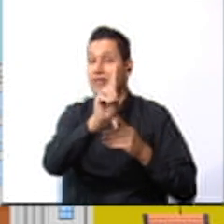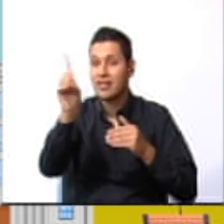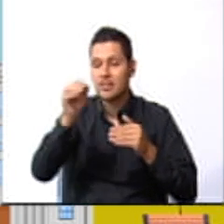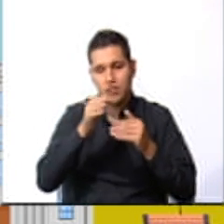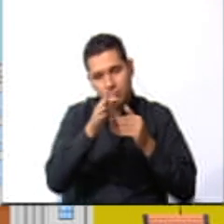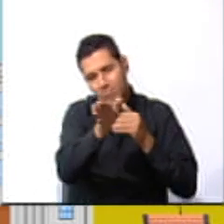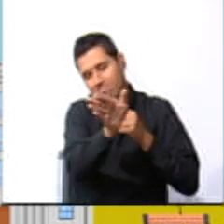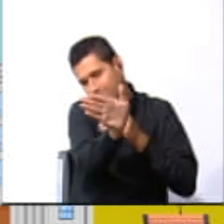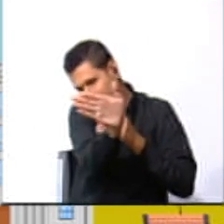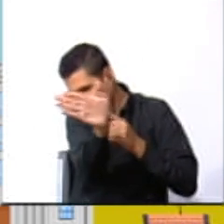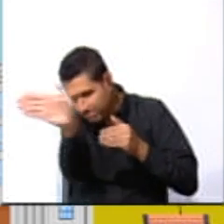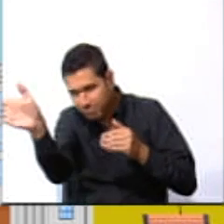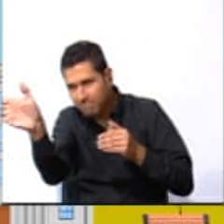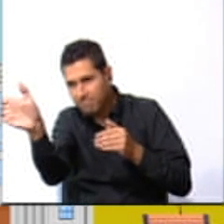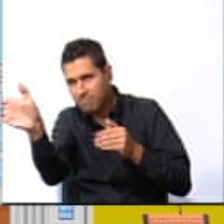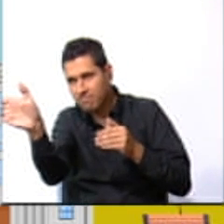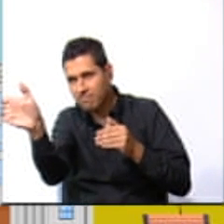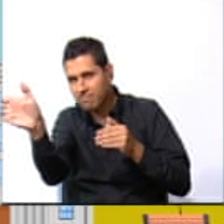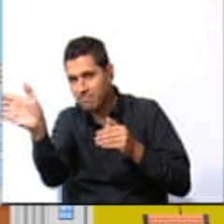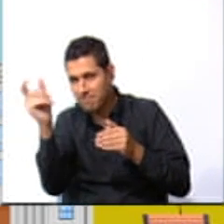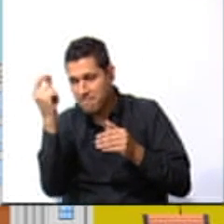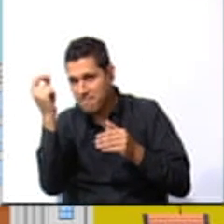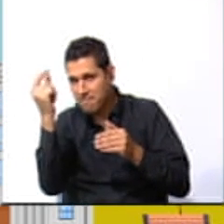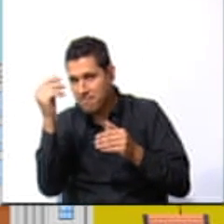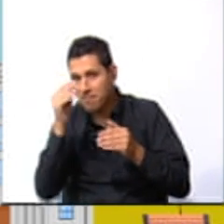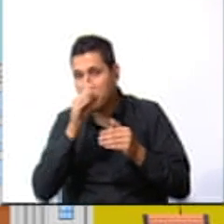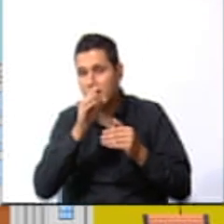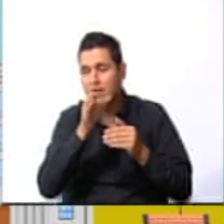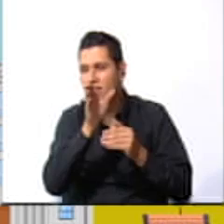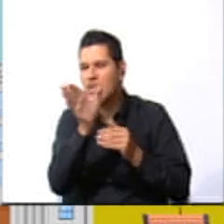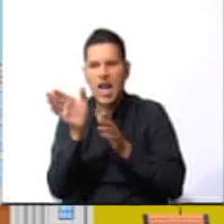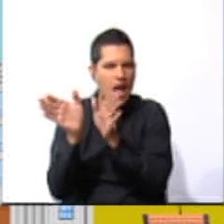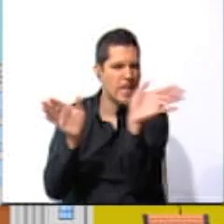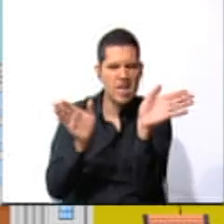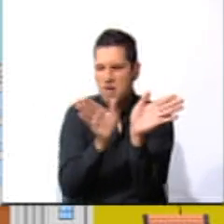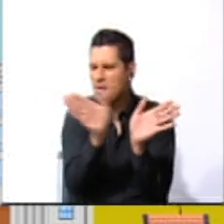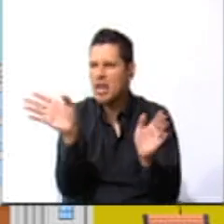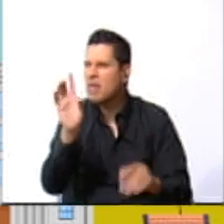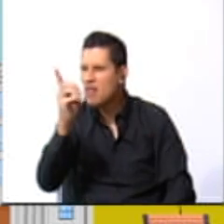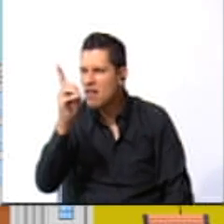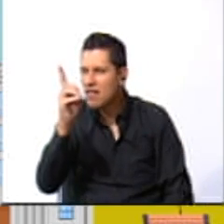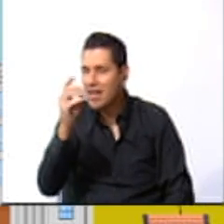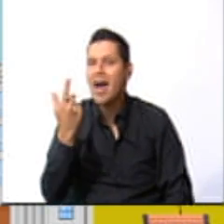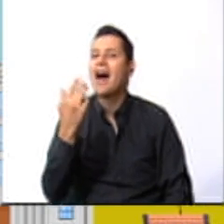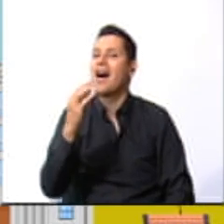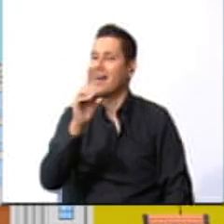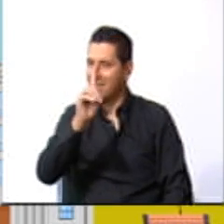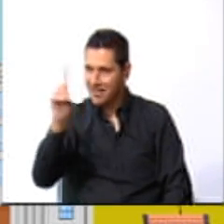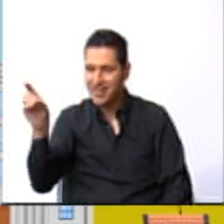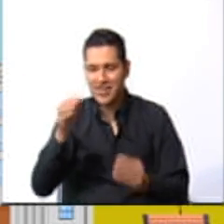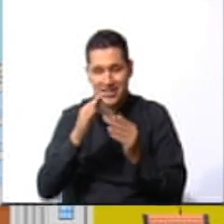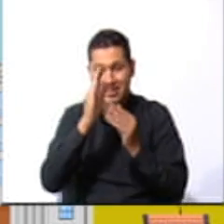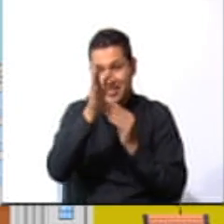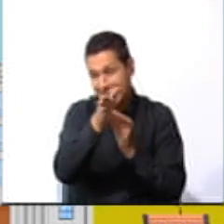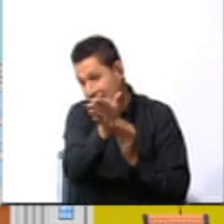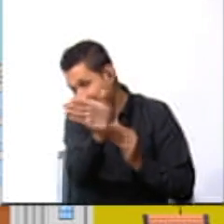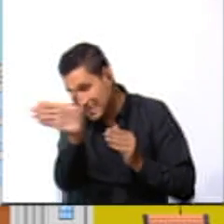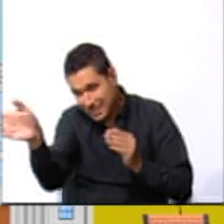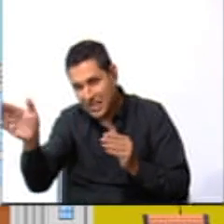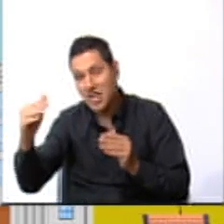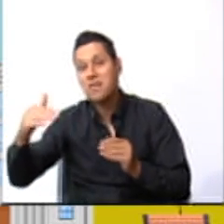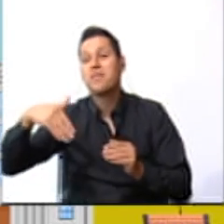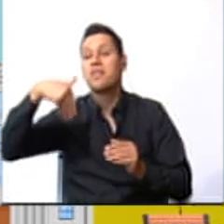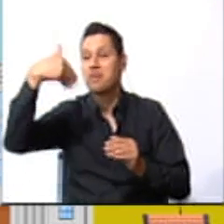right. Okay, here? No? Or here? Okay, turn right. And then